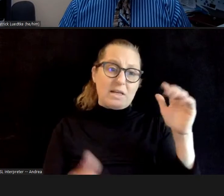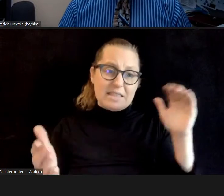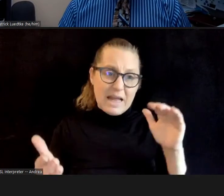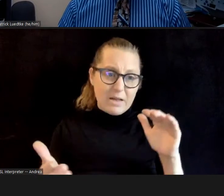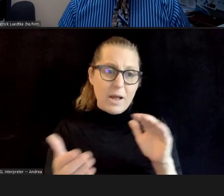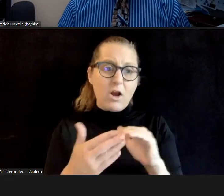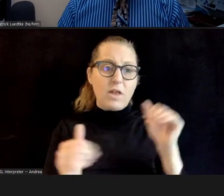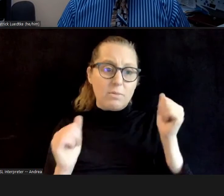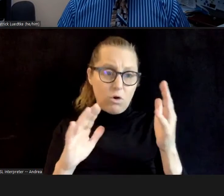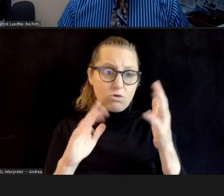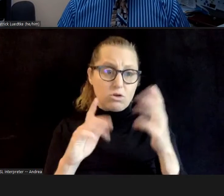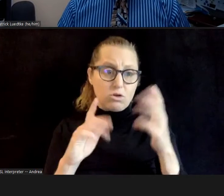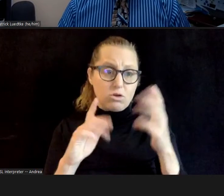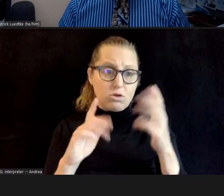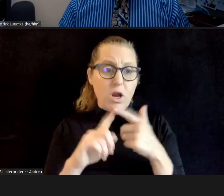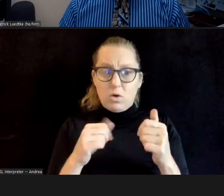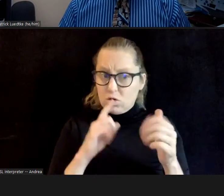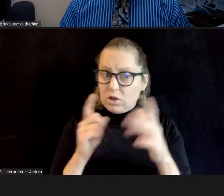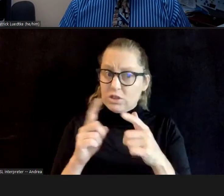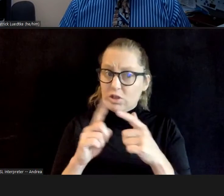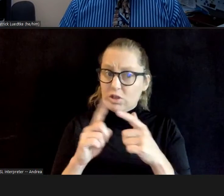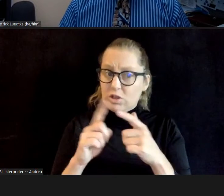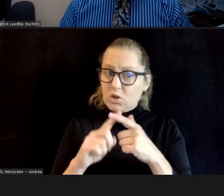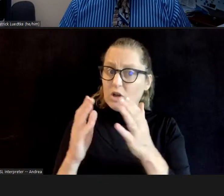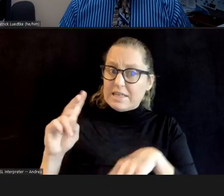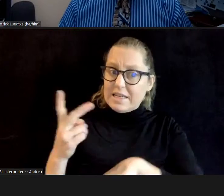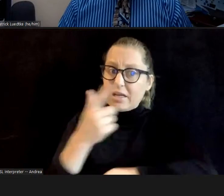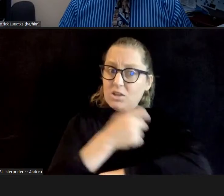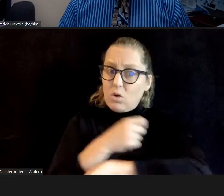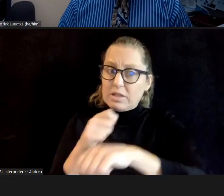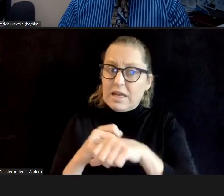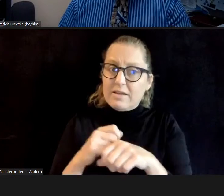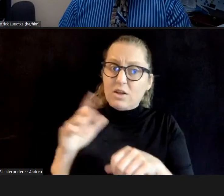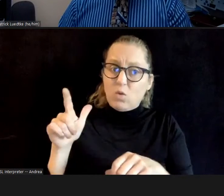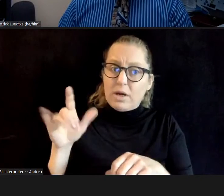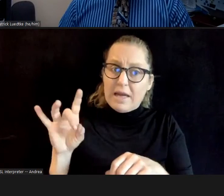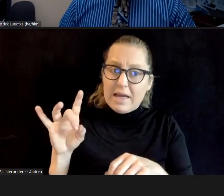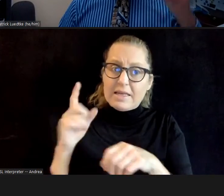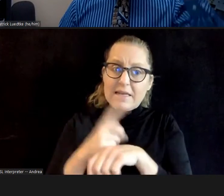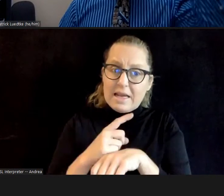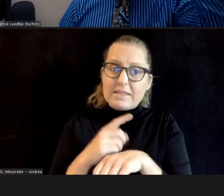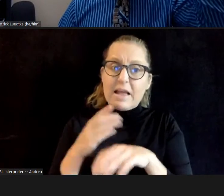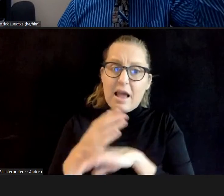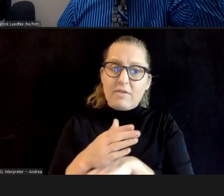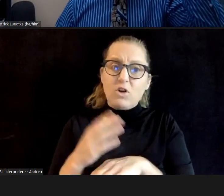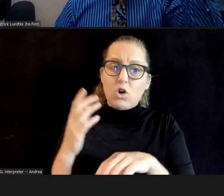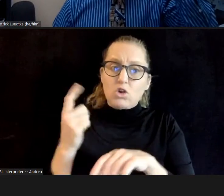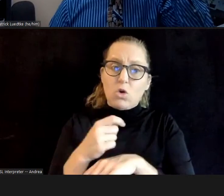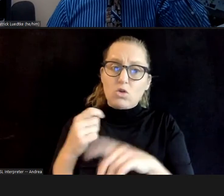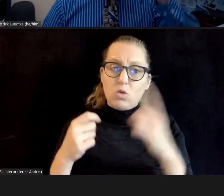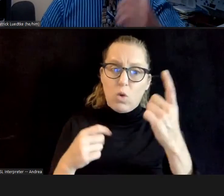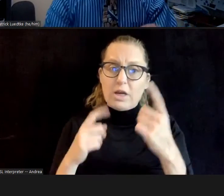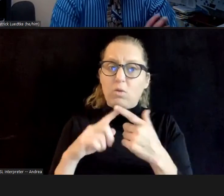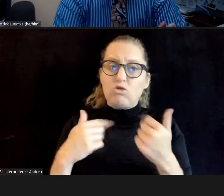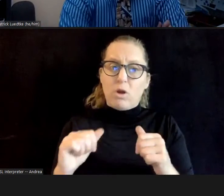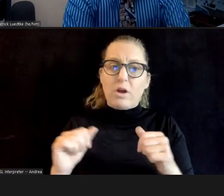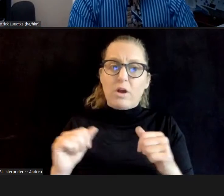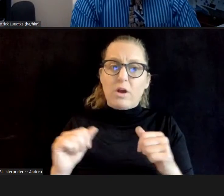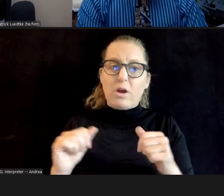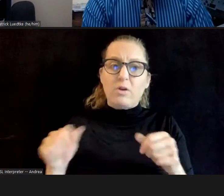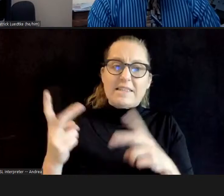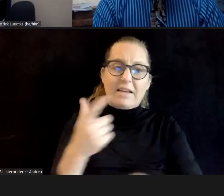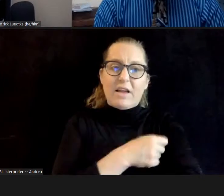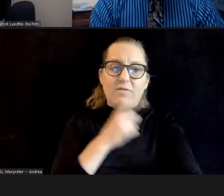and returning to encouraging second doses at the recommended 28 days after dose 1, and will try to provide second vaccinations for those